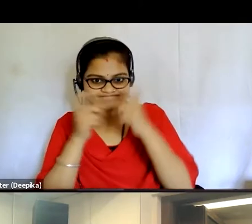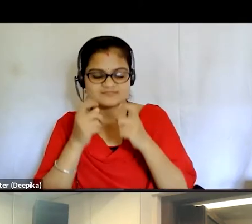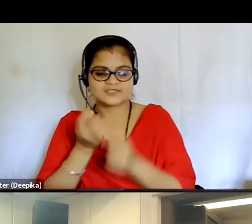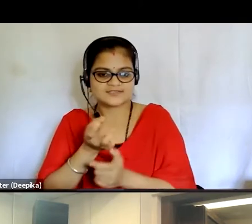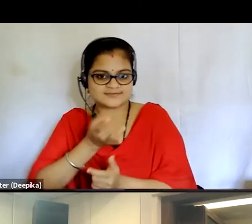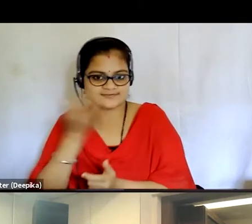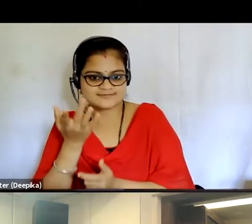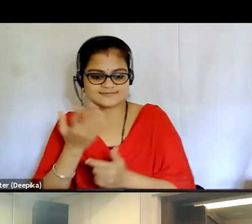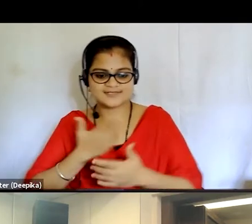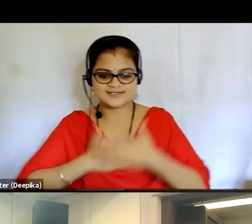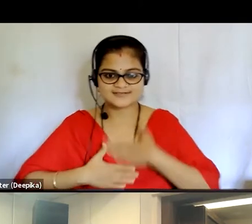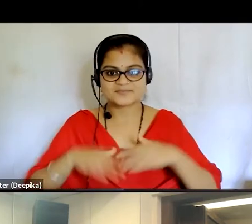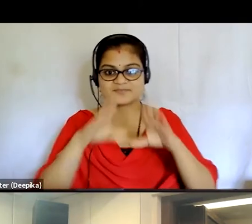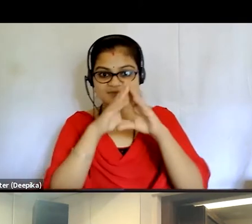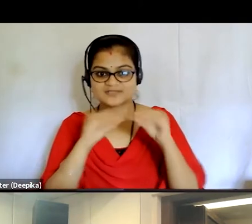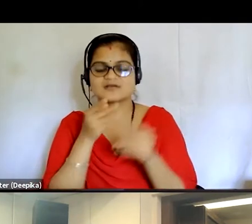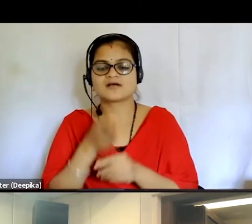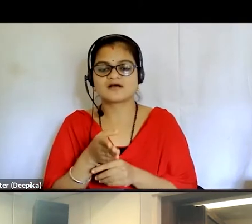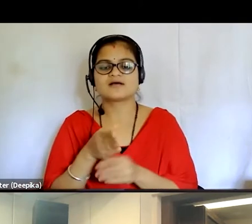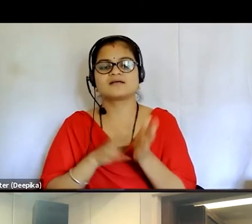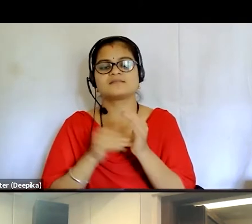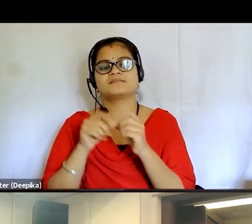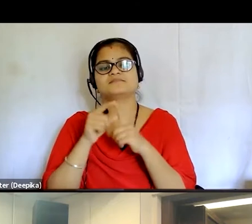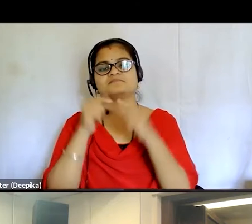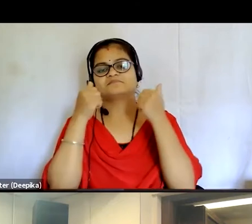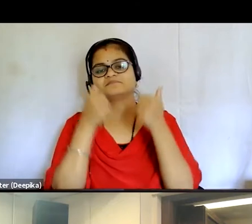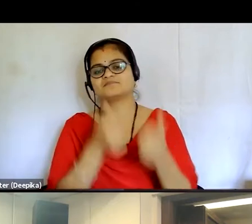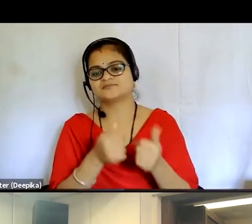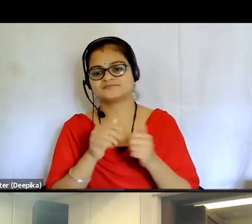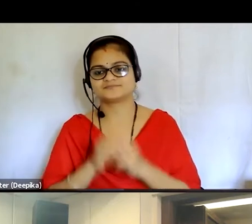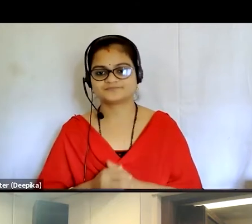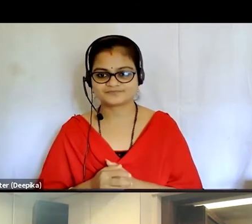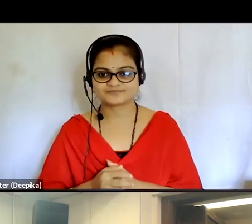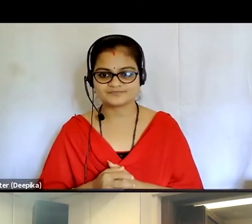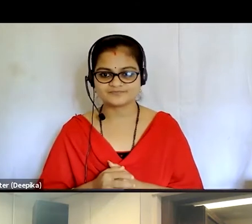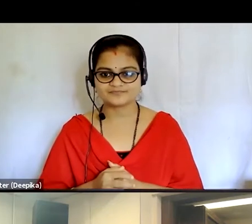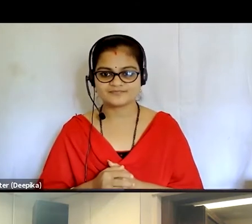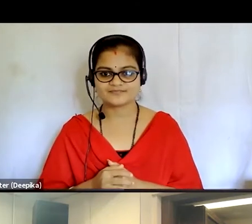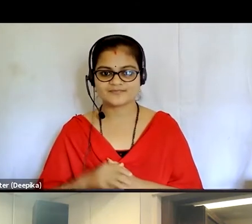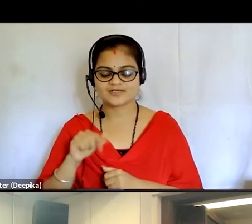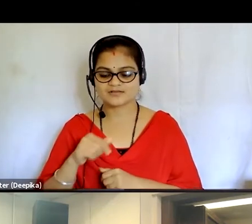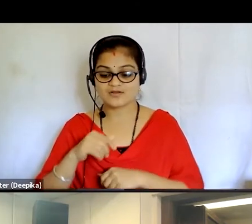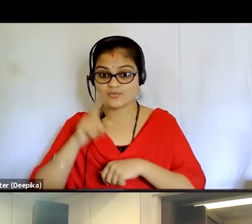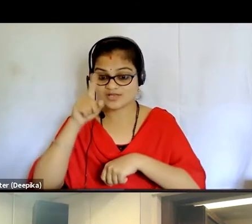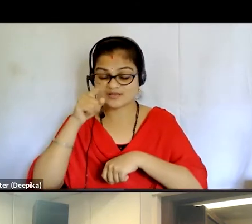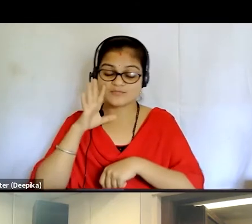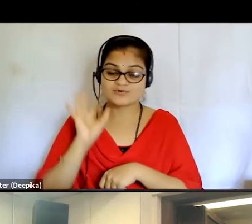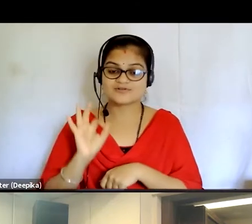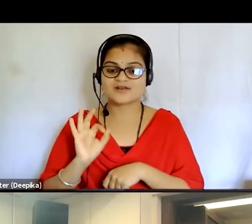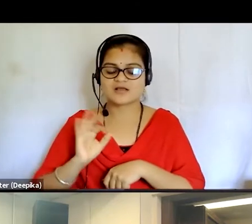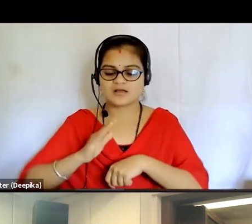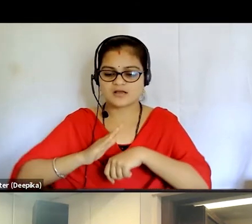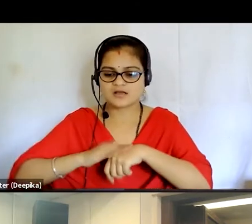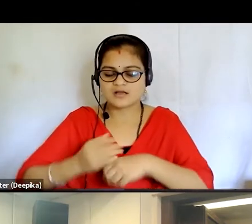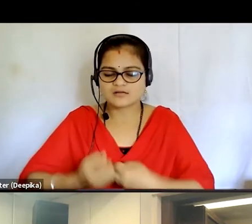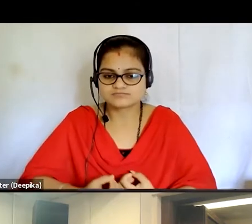described MAP's personality best. One was a sense of explorer, you know, exploration,